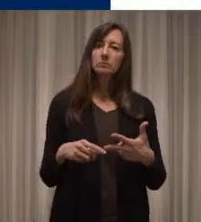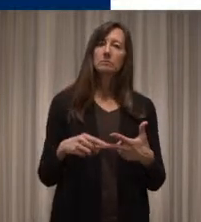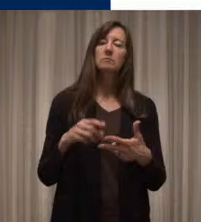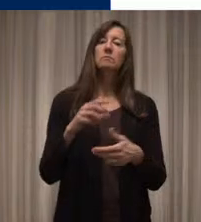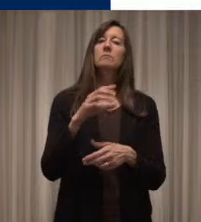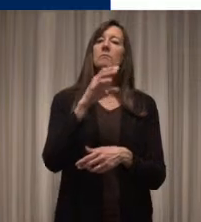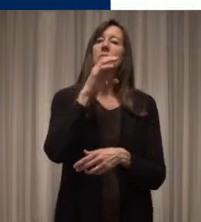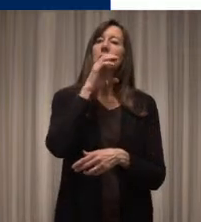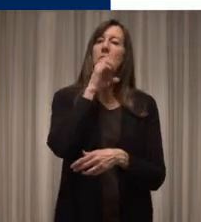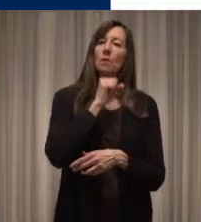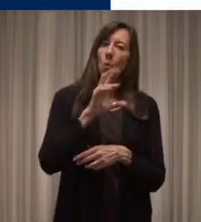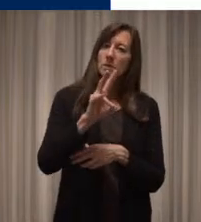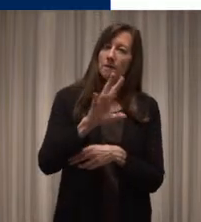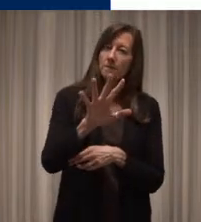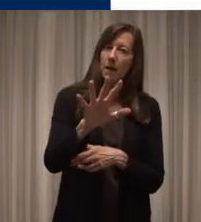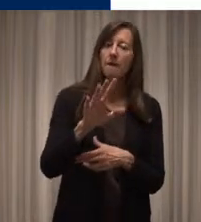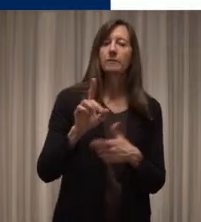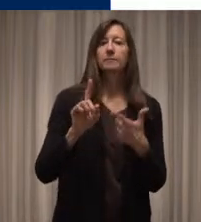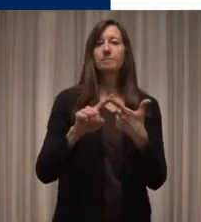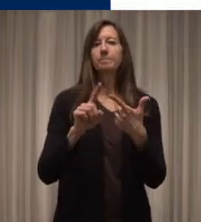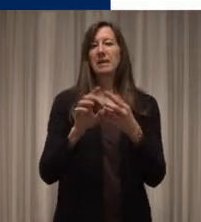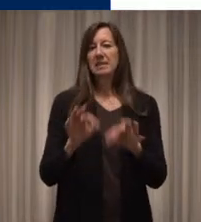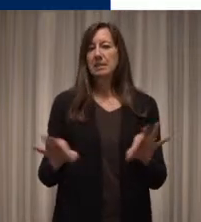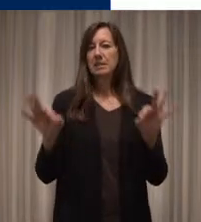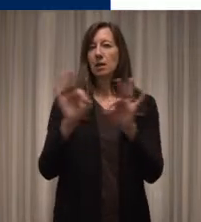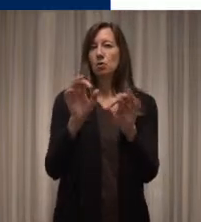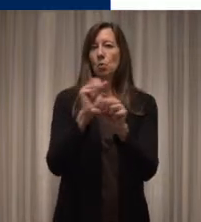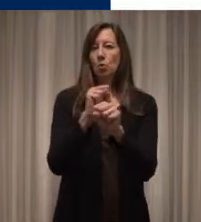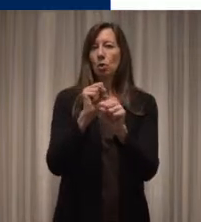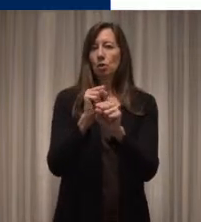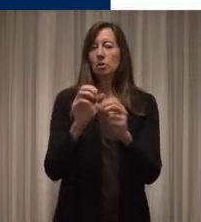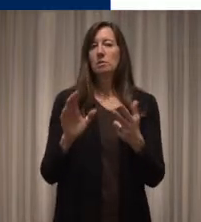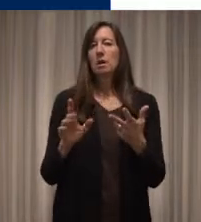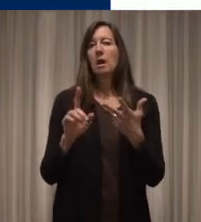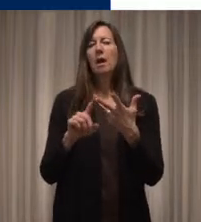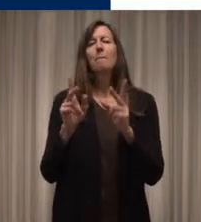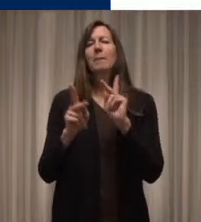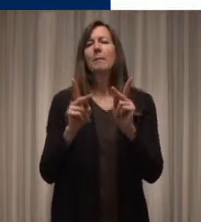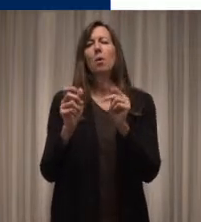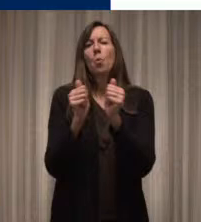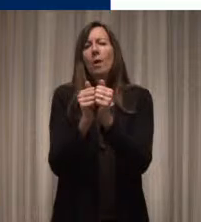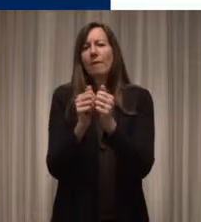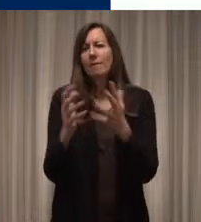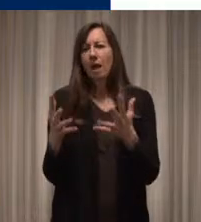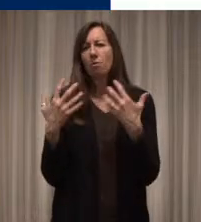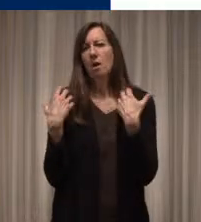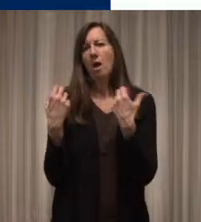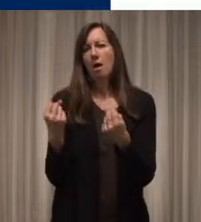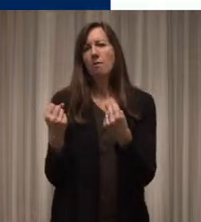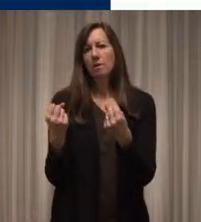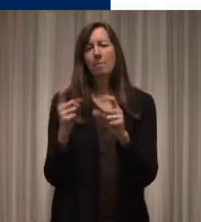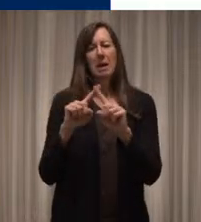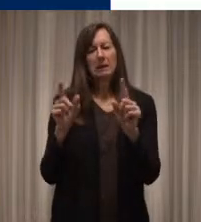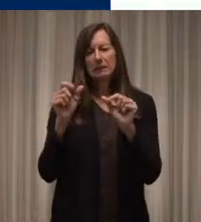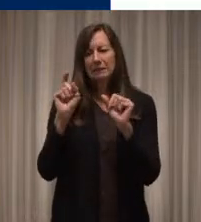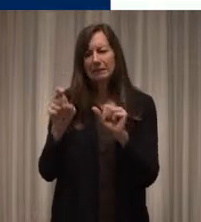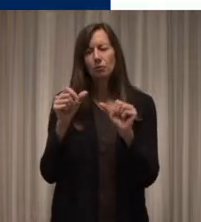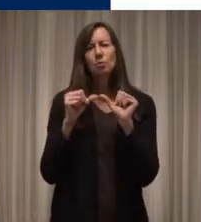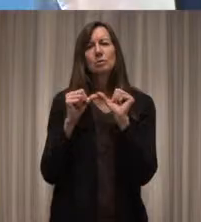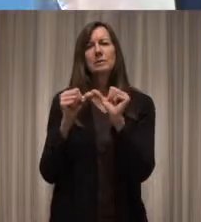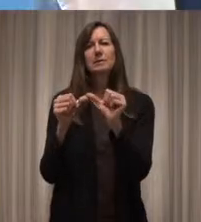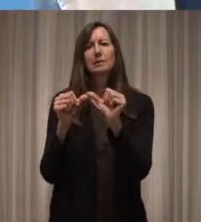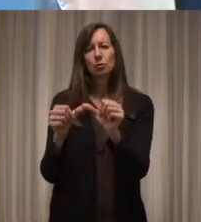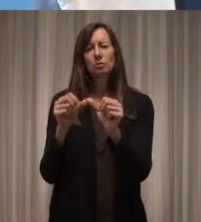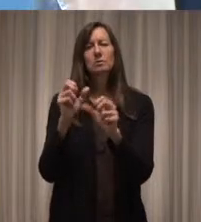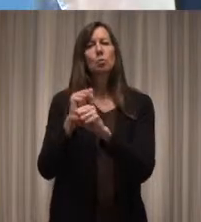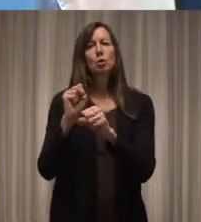conditions, but who still are at great risk because they have to continue to work. At the current supply level, it will take us